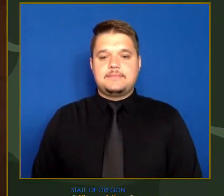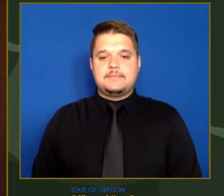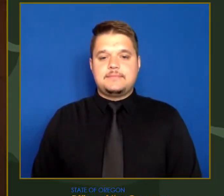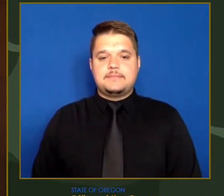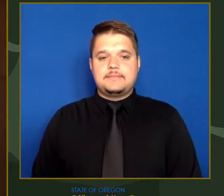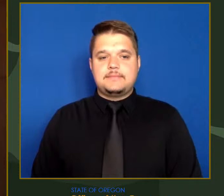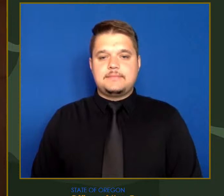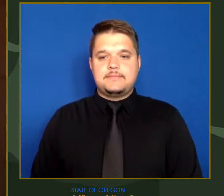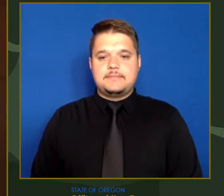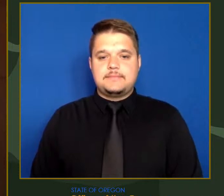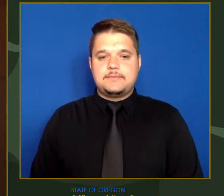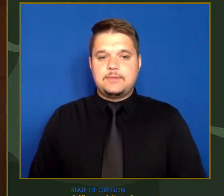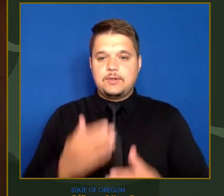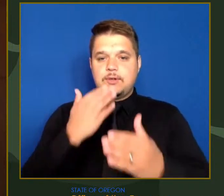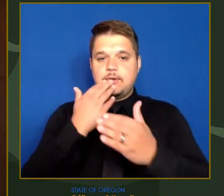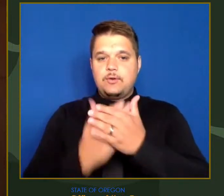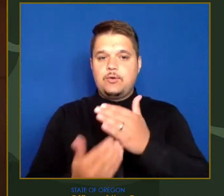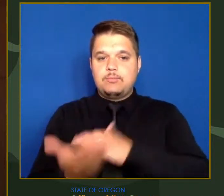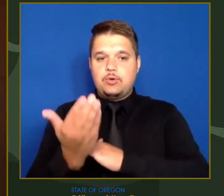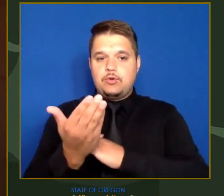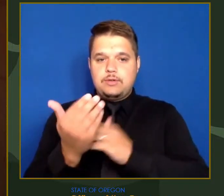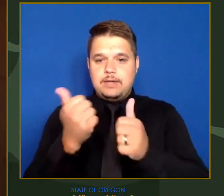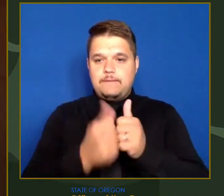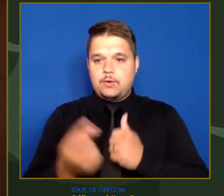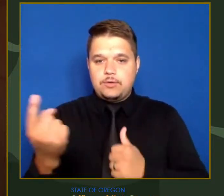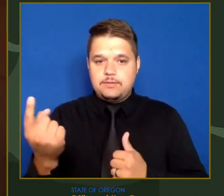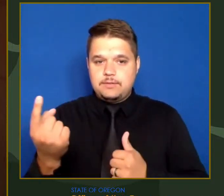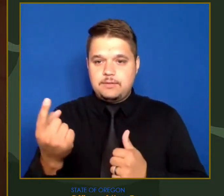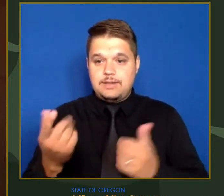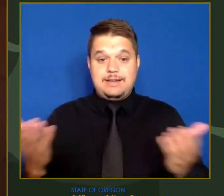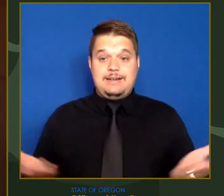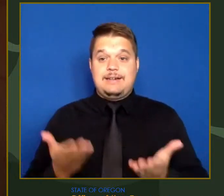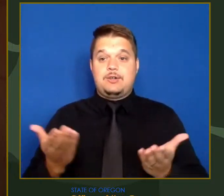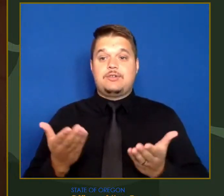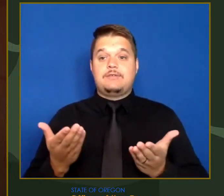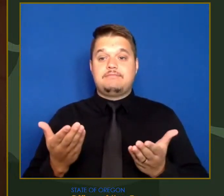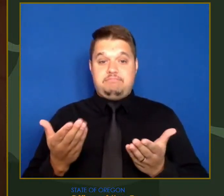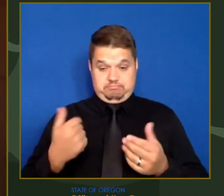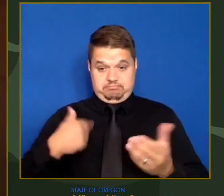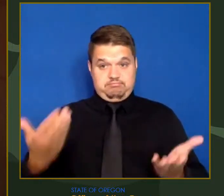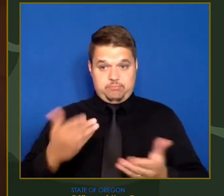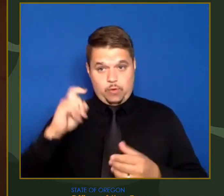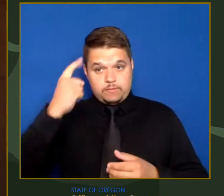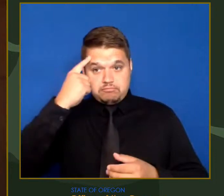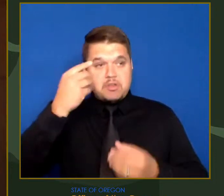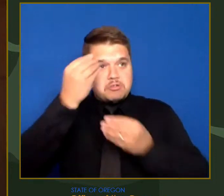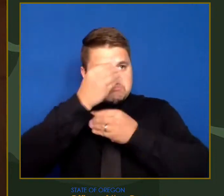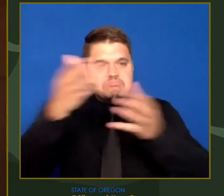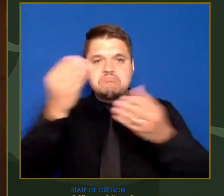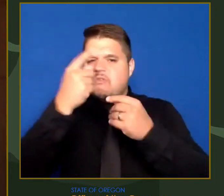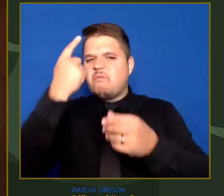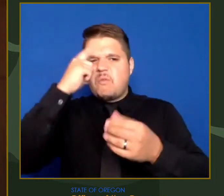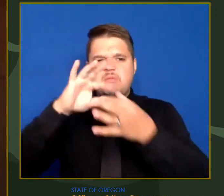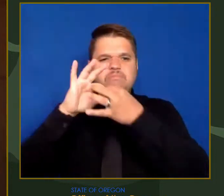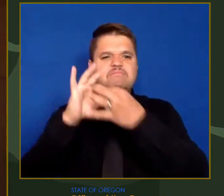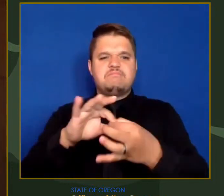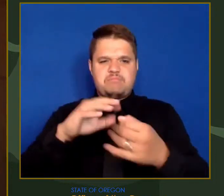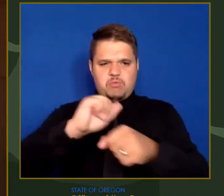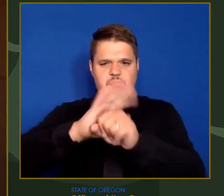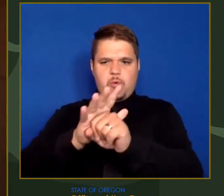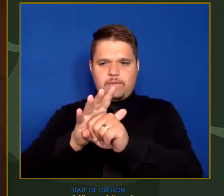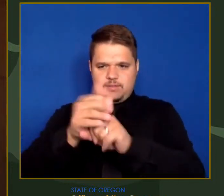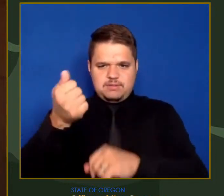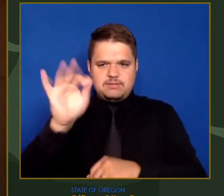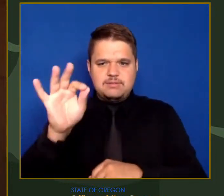Good morning, everyone. We're here to give an update on COVID-19. I'm joined virtually by Patrick Allen, Director